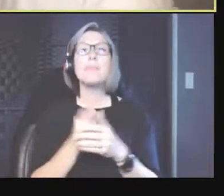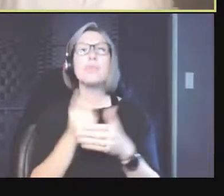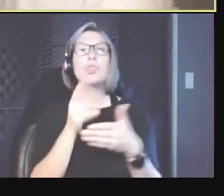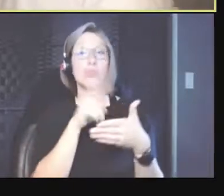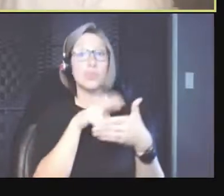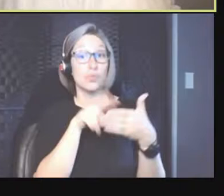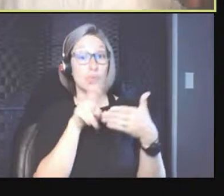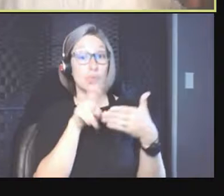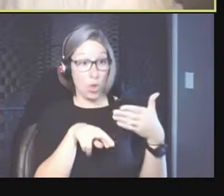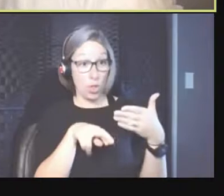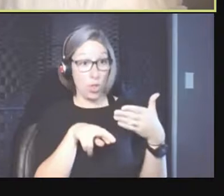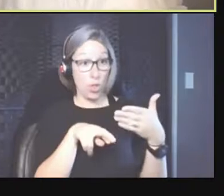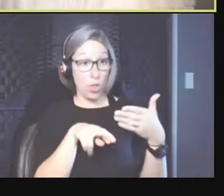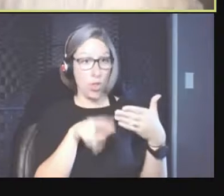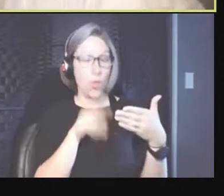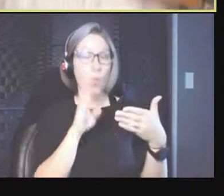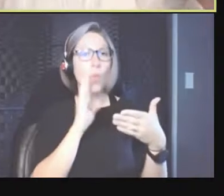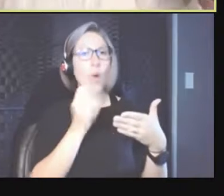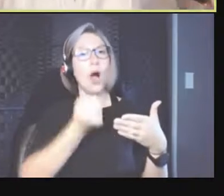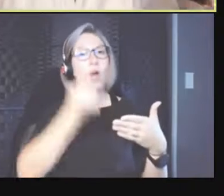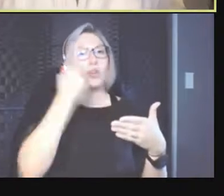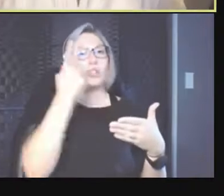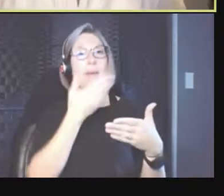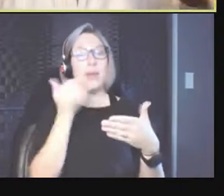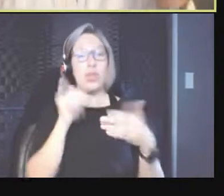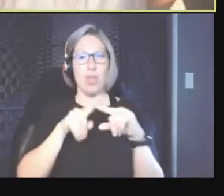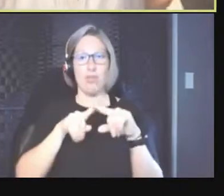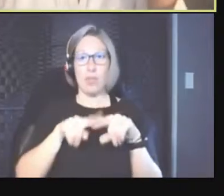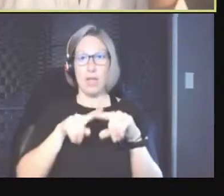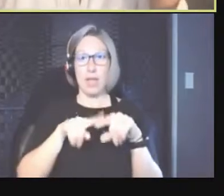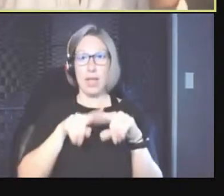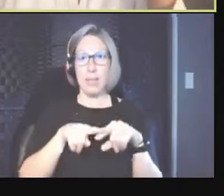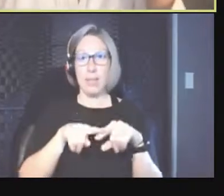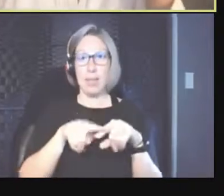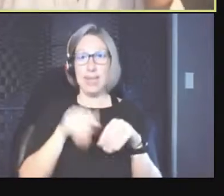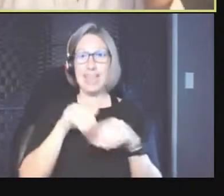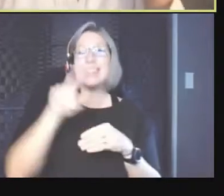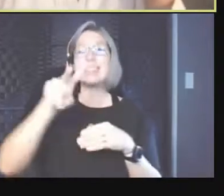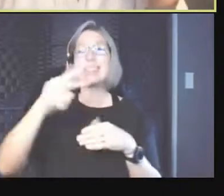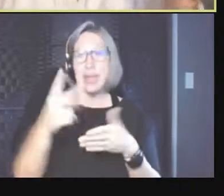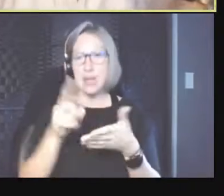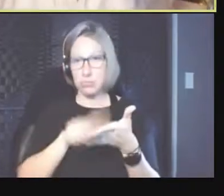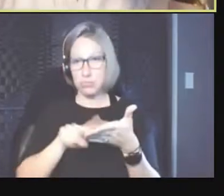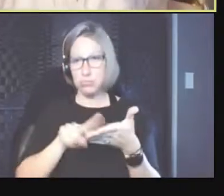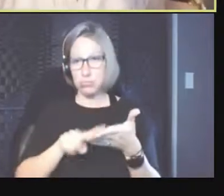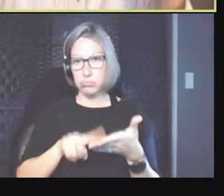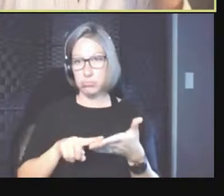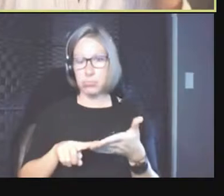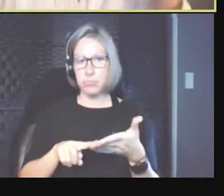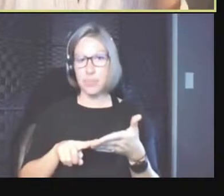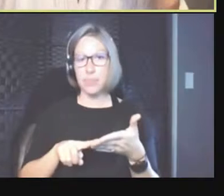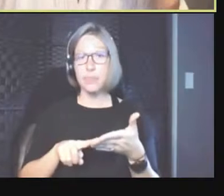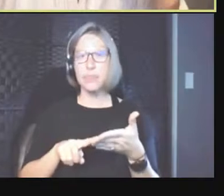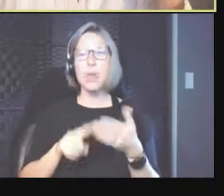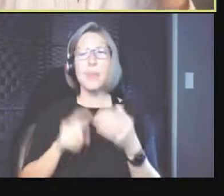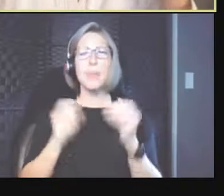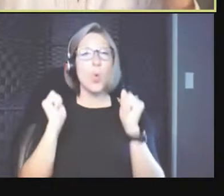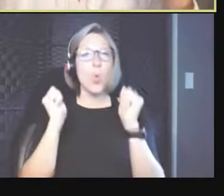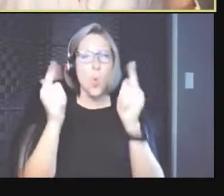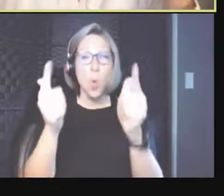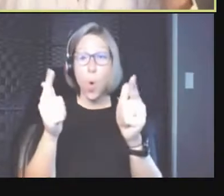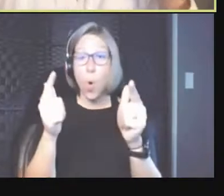exactly what the reliability is in the second investigation. But everyone in this study believes that